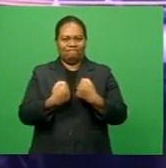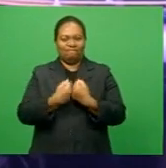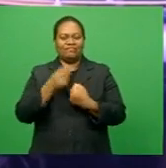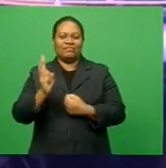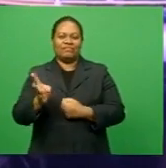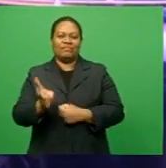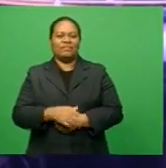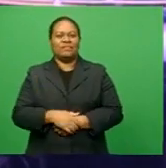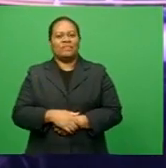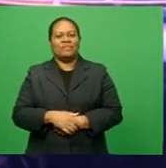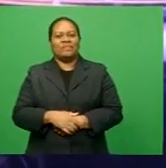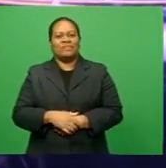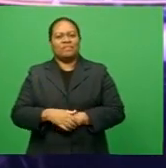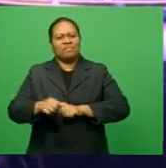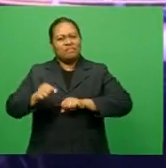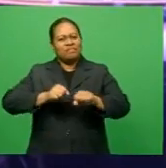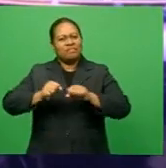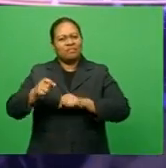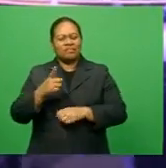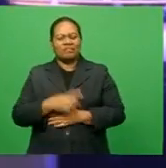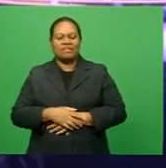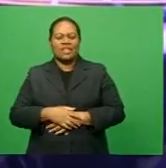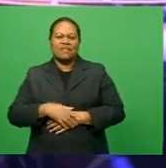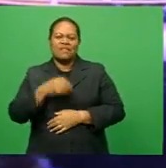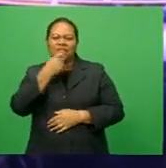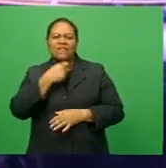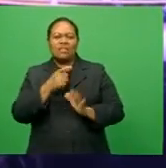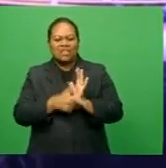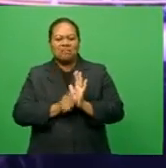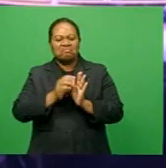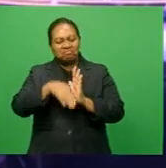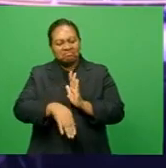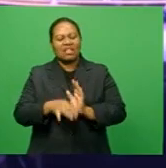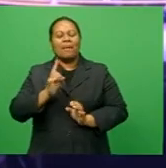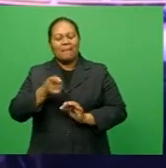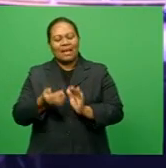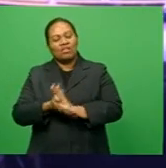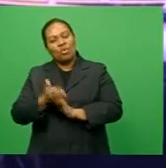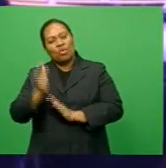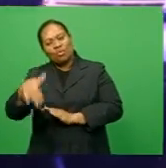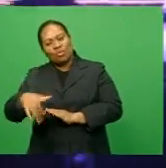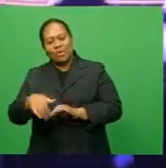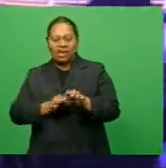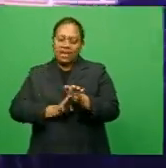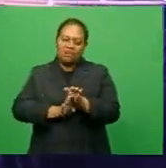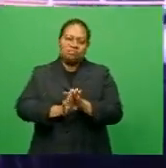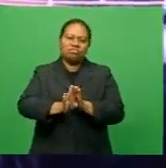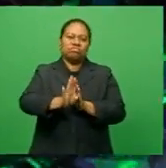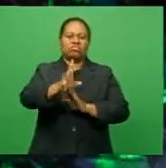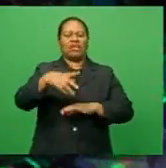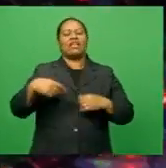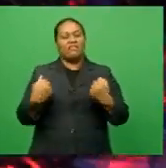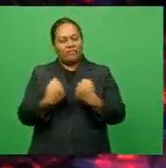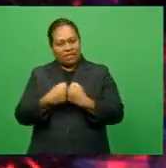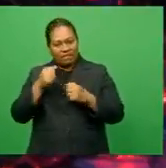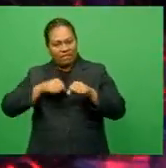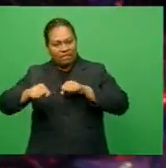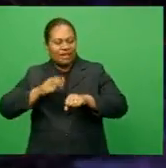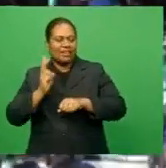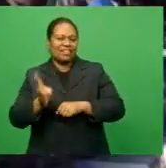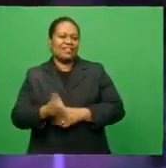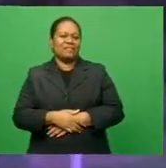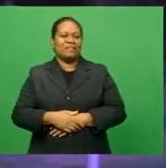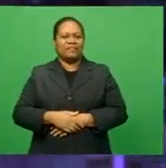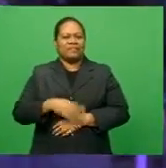but I couldn't follow up on that. So I'll go back home, improve my stamina, maybe come back and fight him again. Boxing fans can